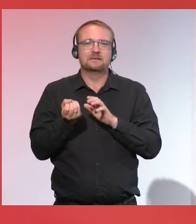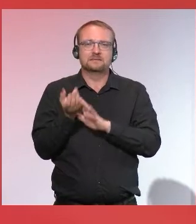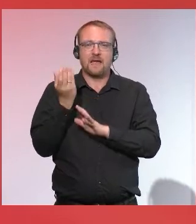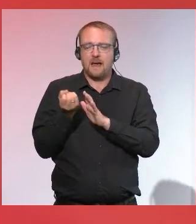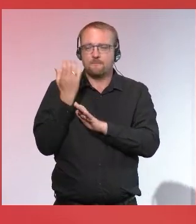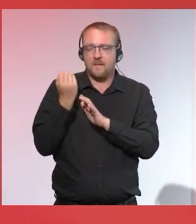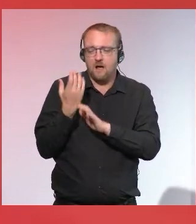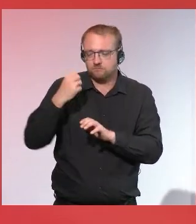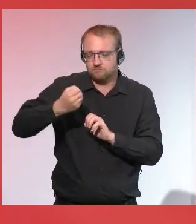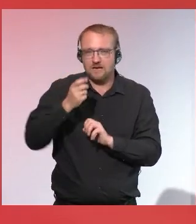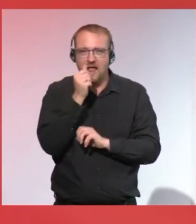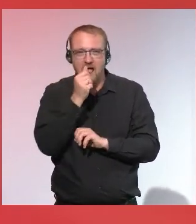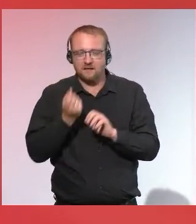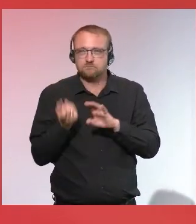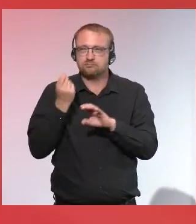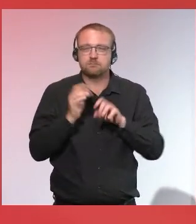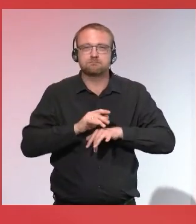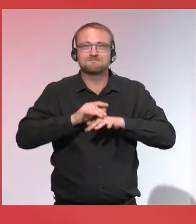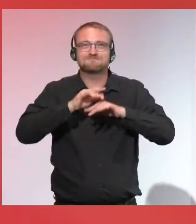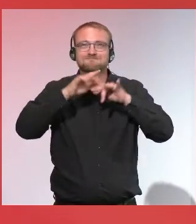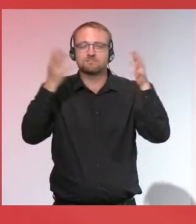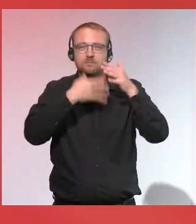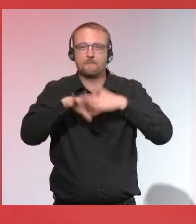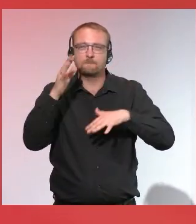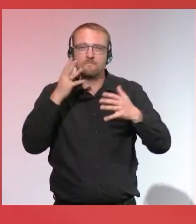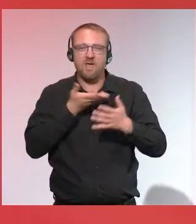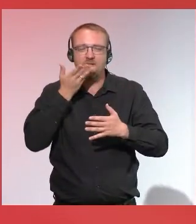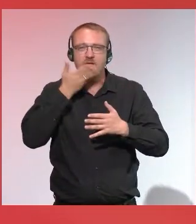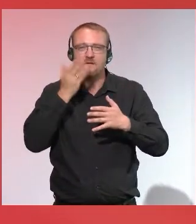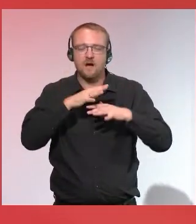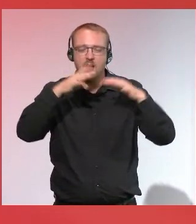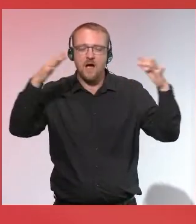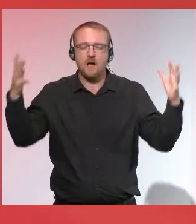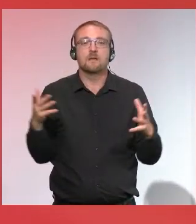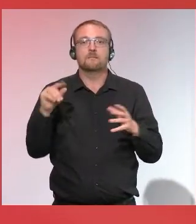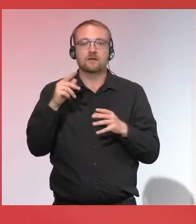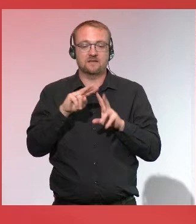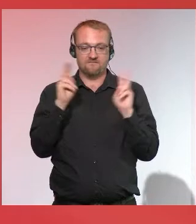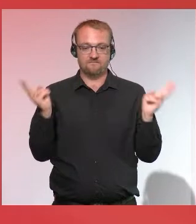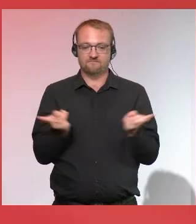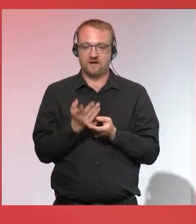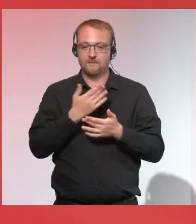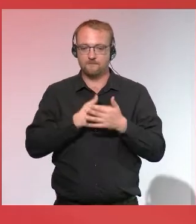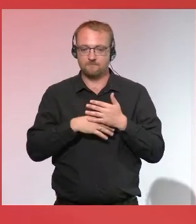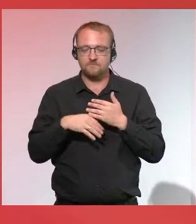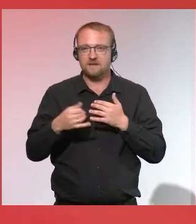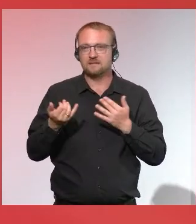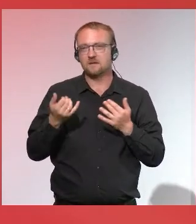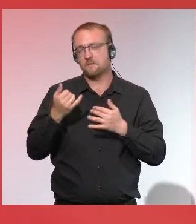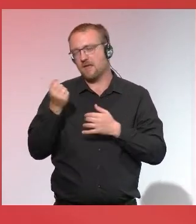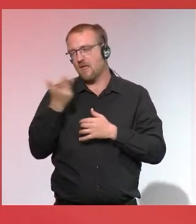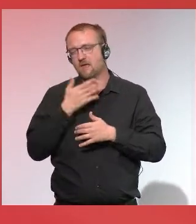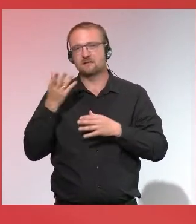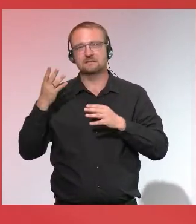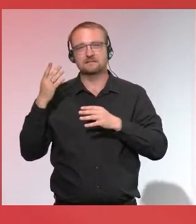certainly the last few decades, it's really warming up more and more. And especially over land, and especially over